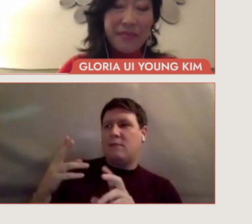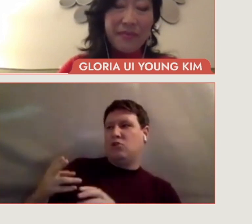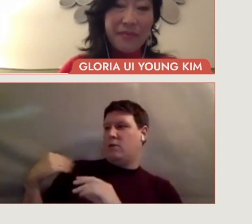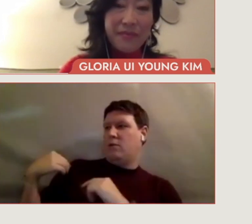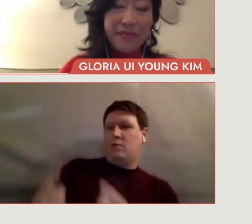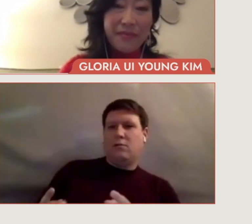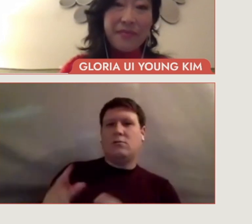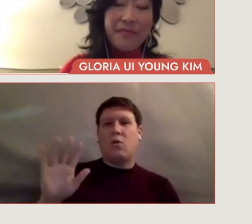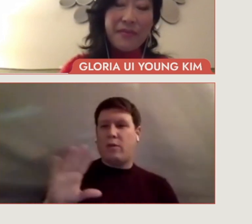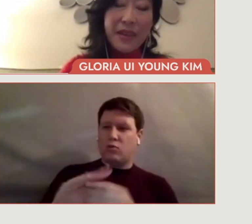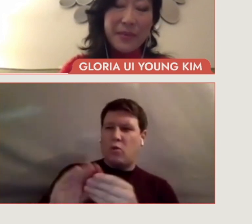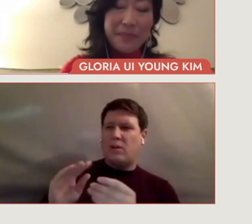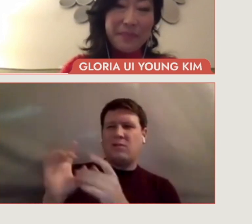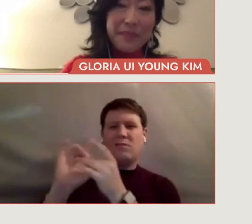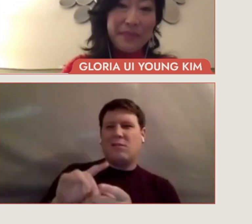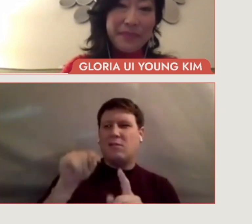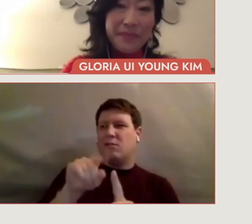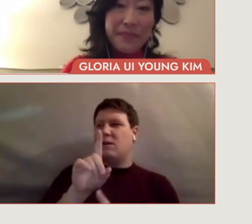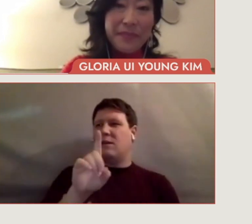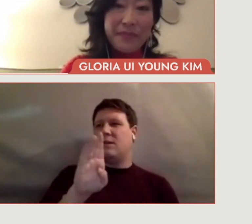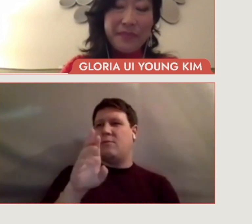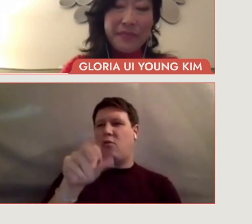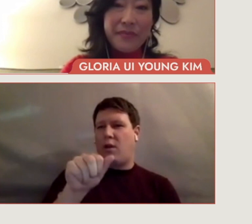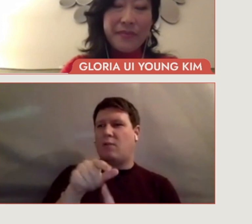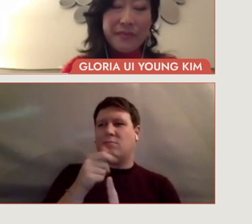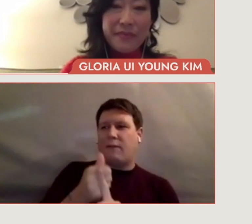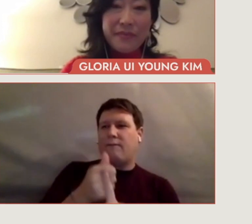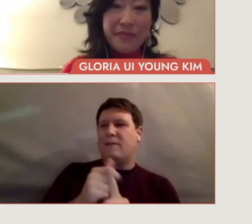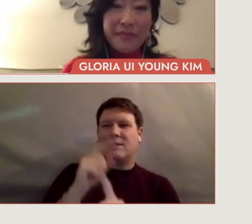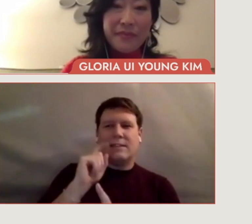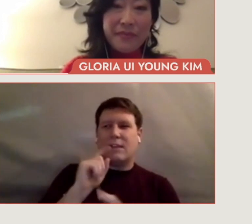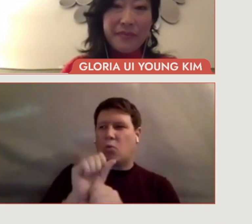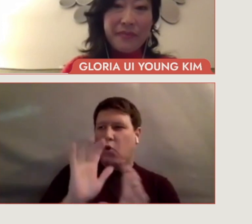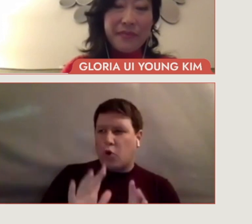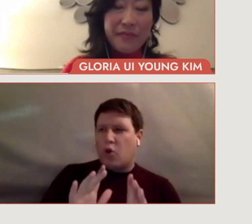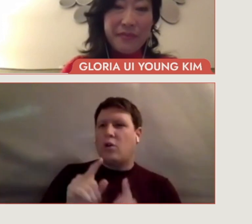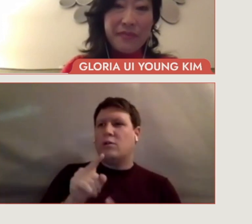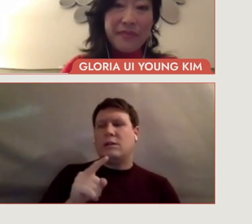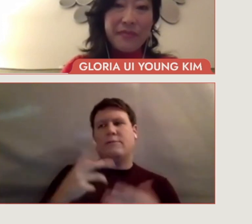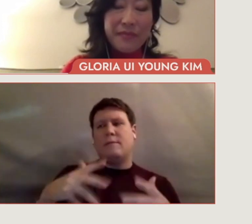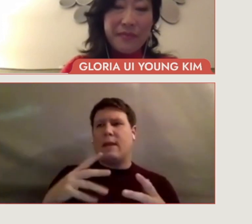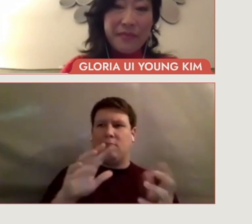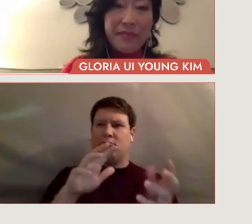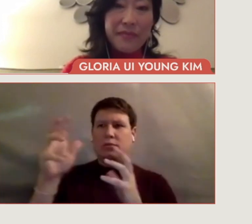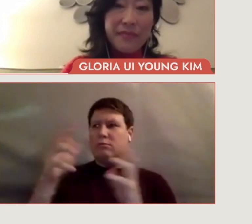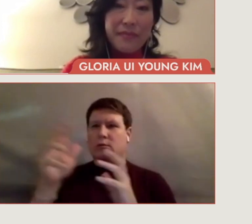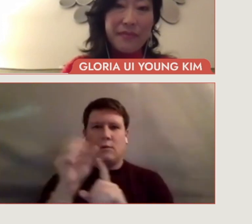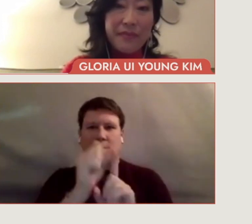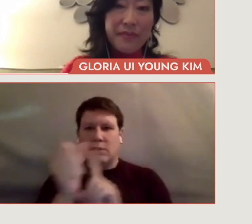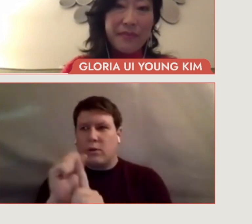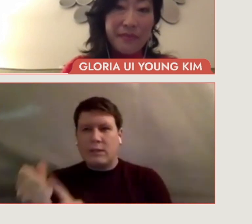about Deborah, a young mother, working class Korean Canadian sex worker, living in a very precarious situation and in an